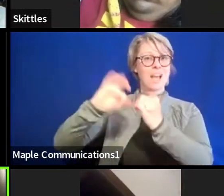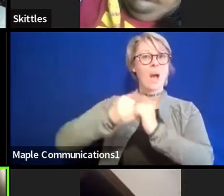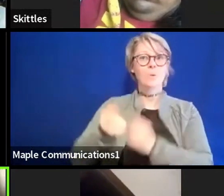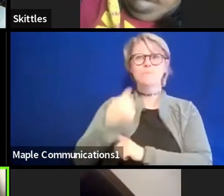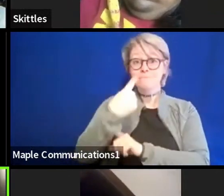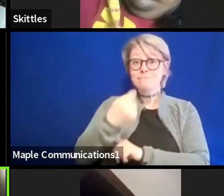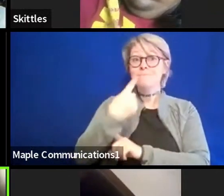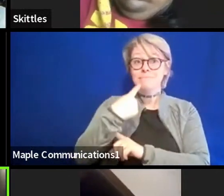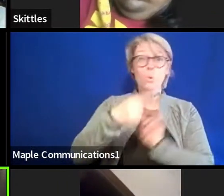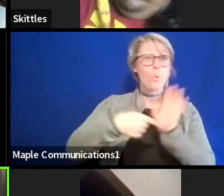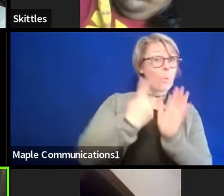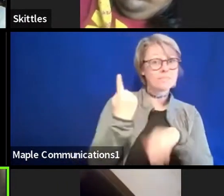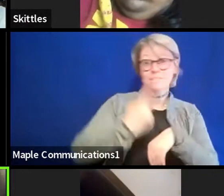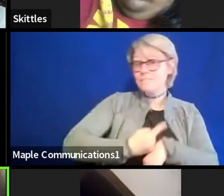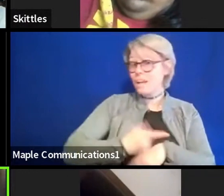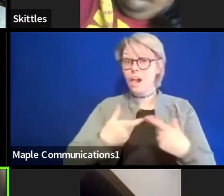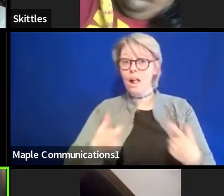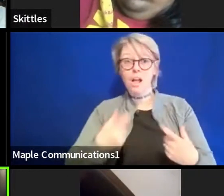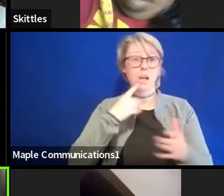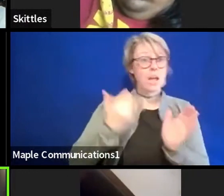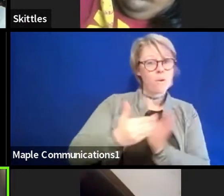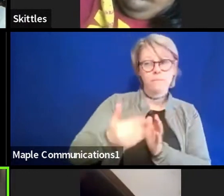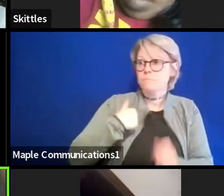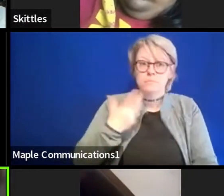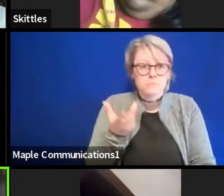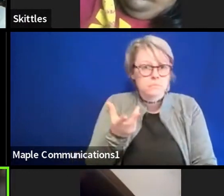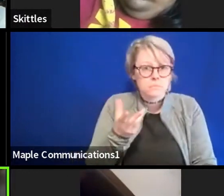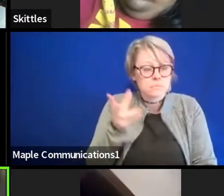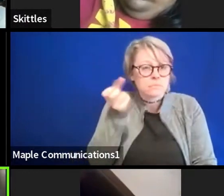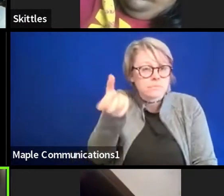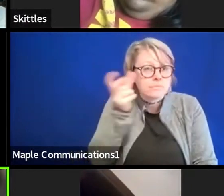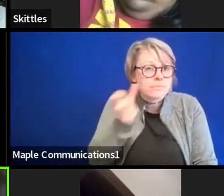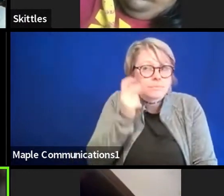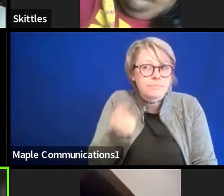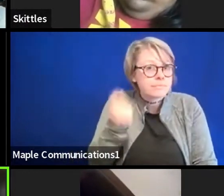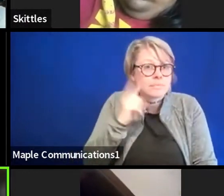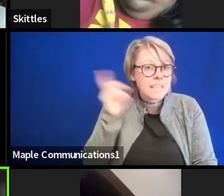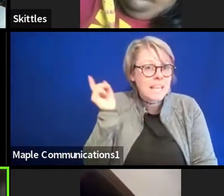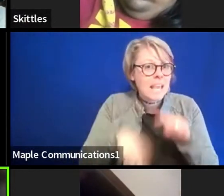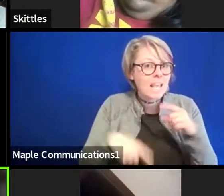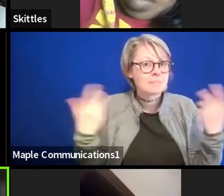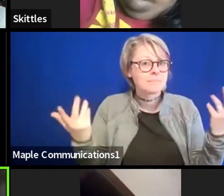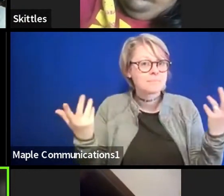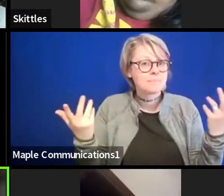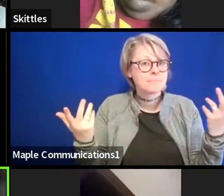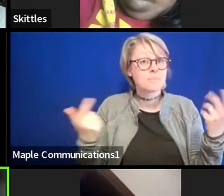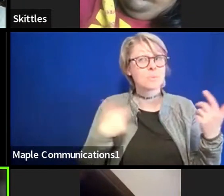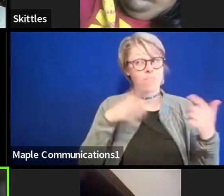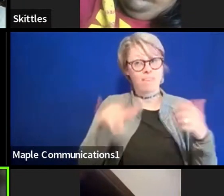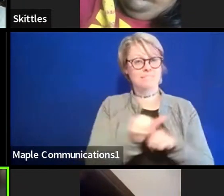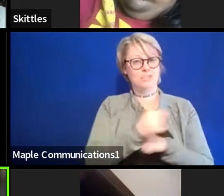your medicine, you must do that. And great, but I can't understand what they're saying. So I'm being put in